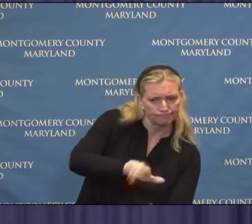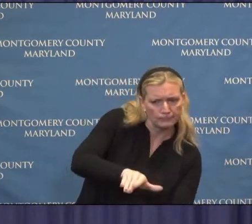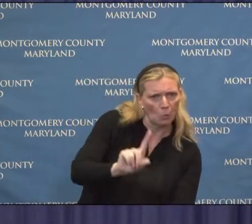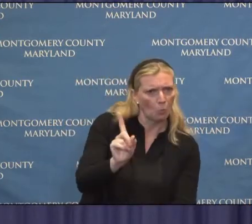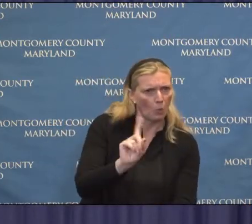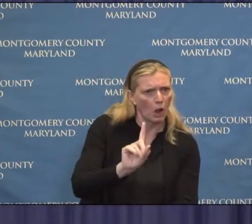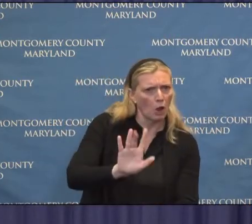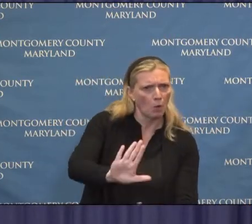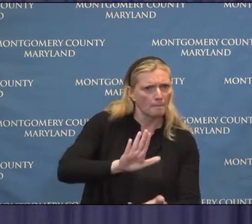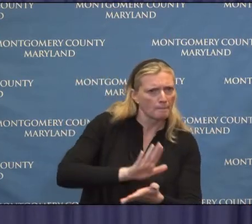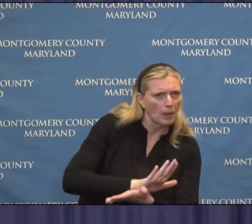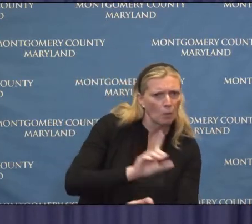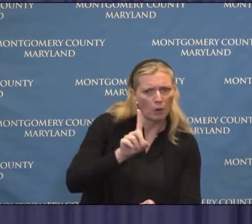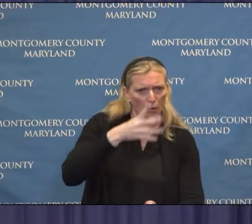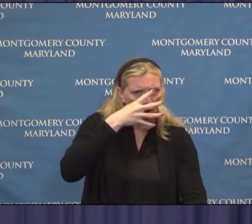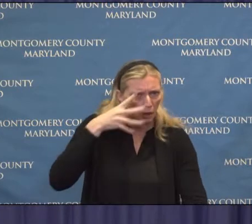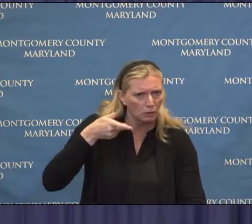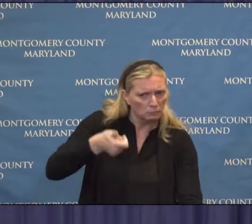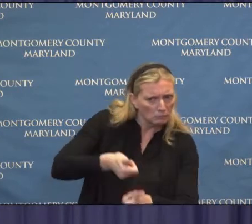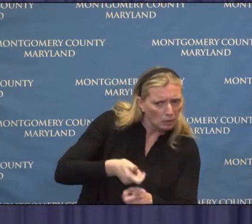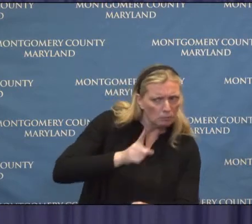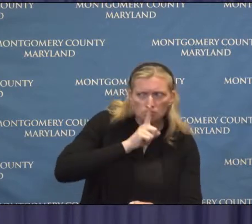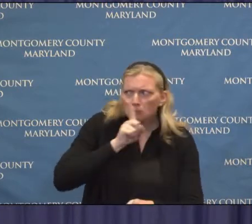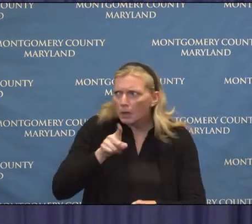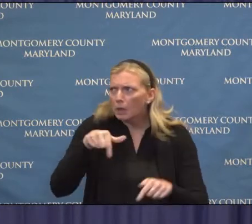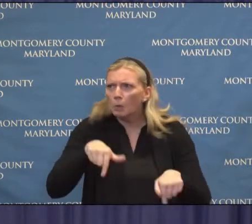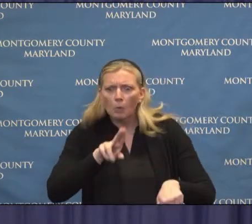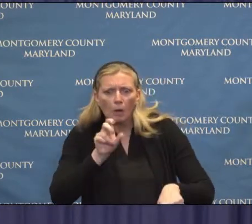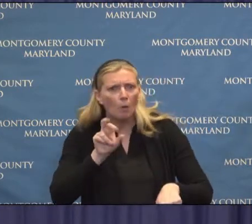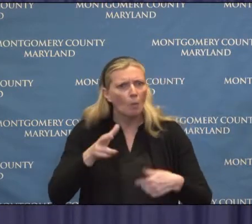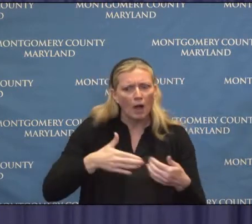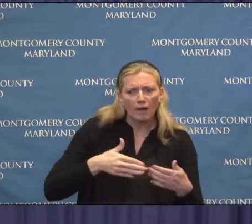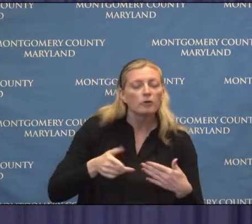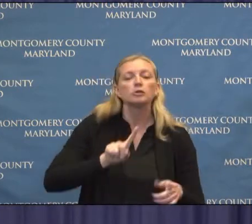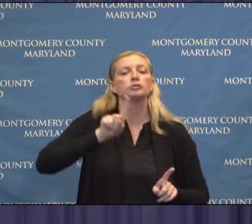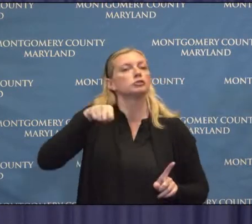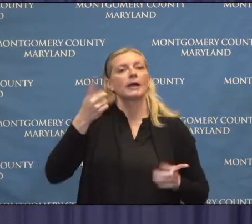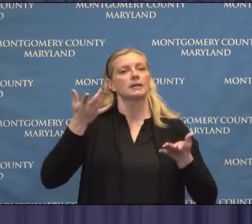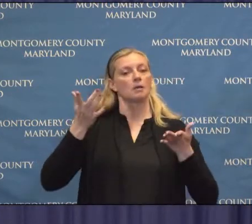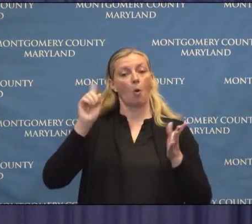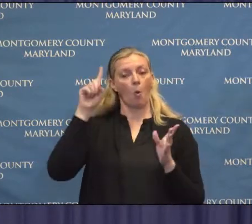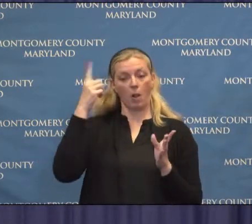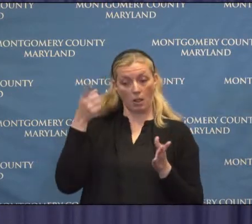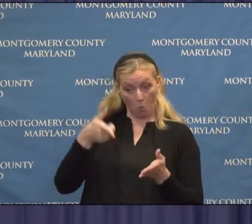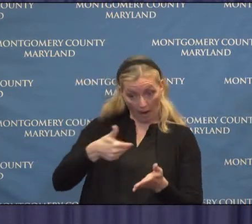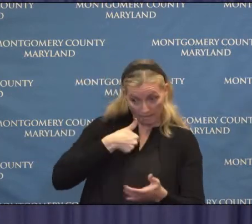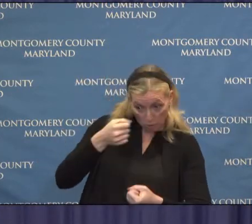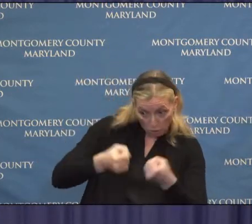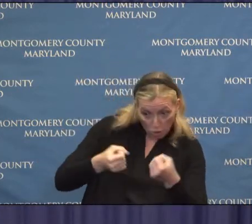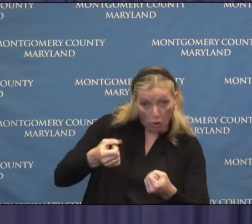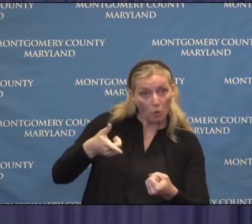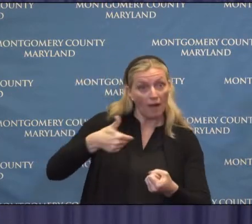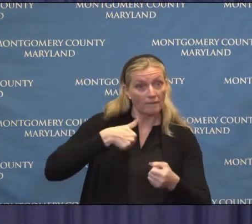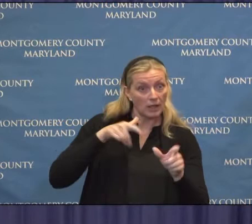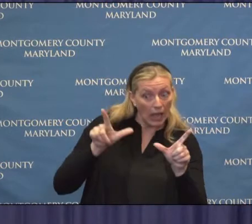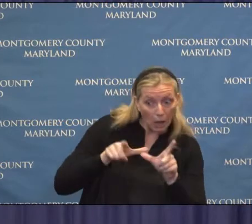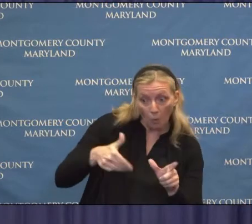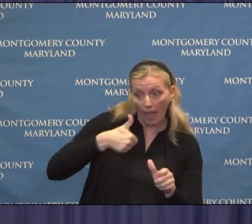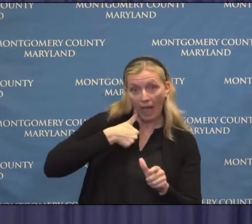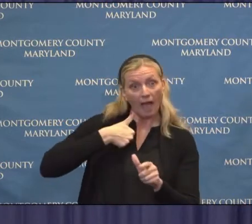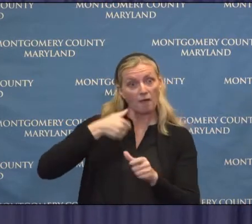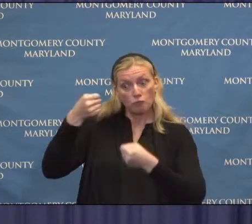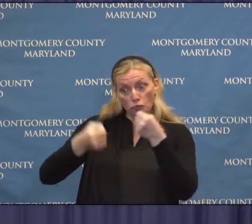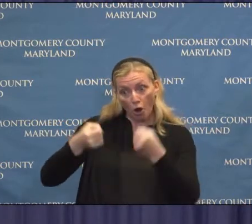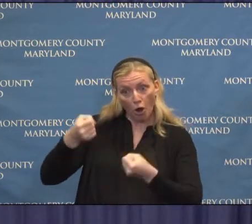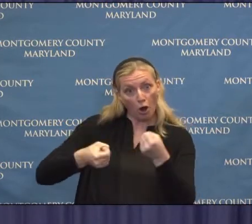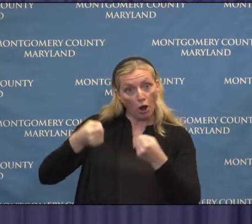person's driver's license and registration for that vehicle. As it relates to it being mandatory for anyone